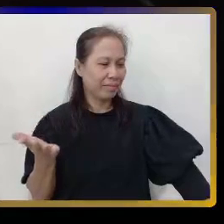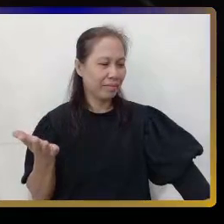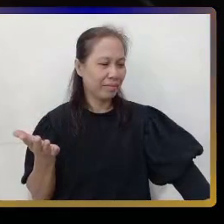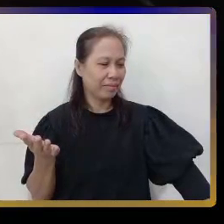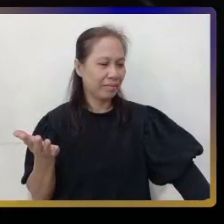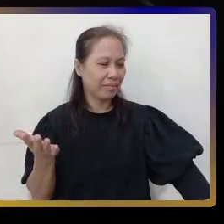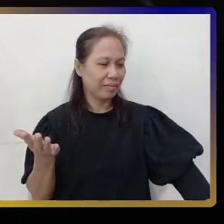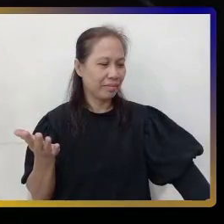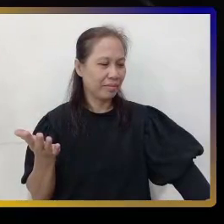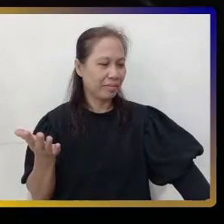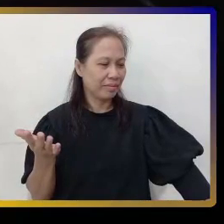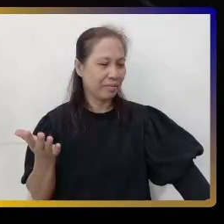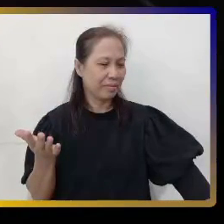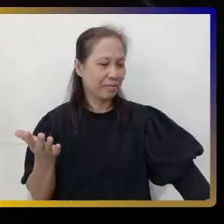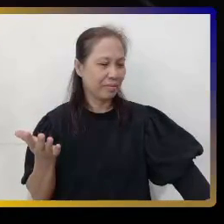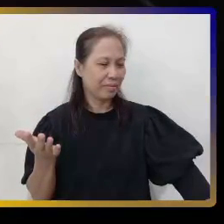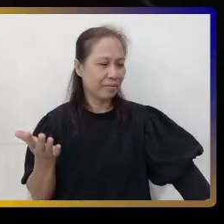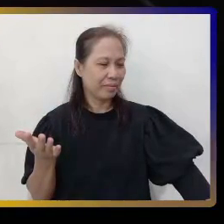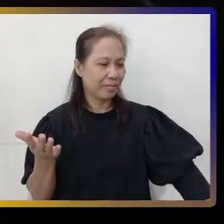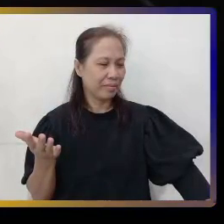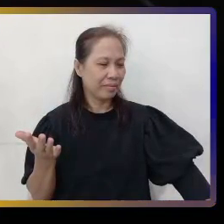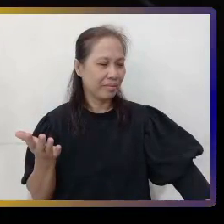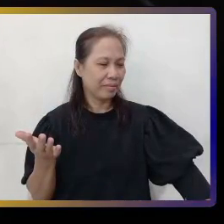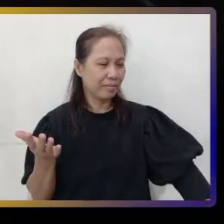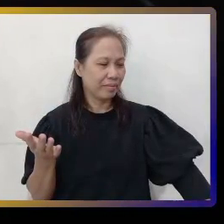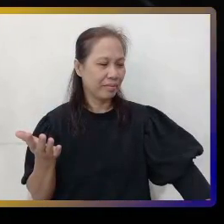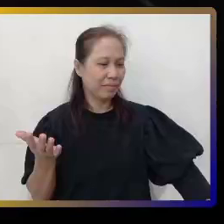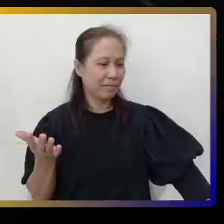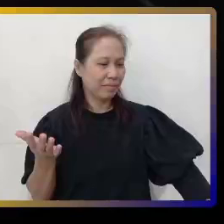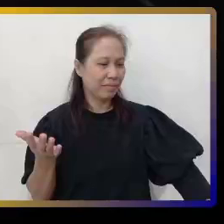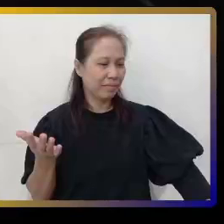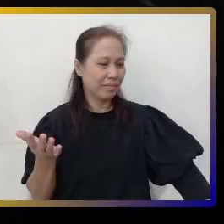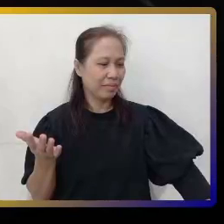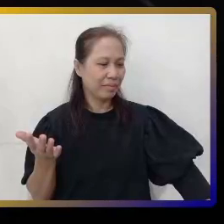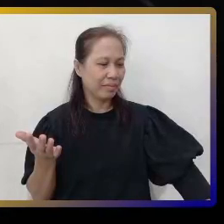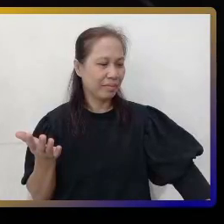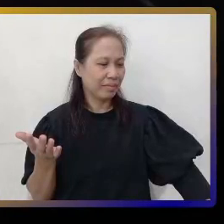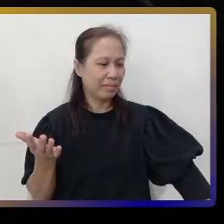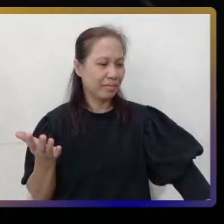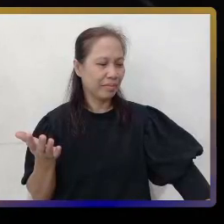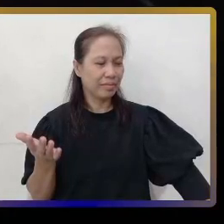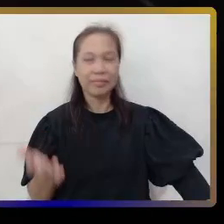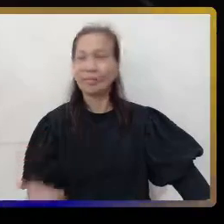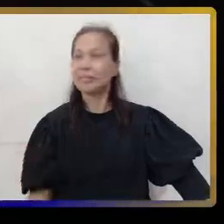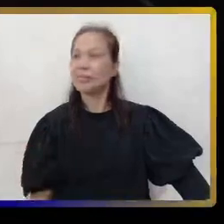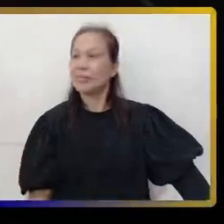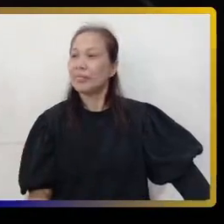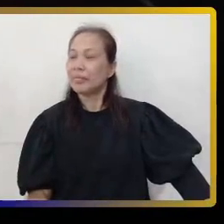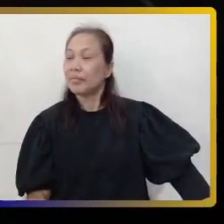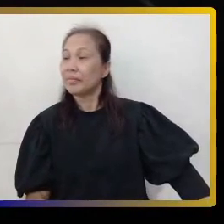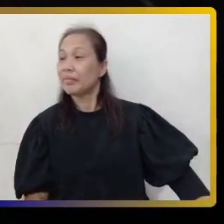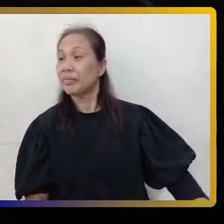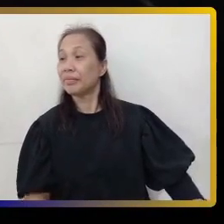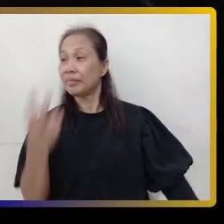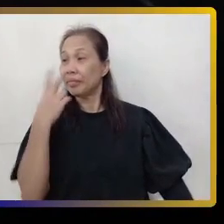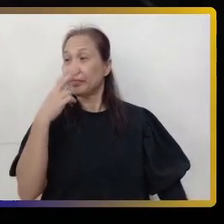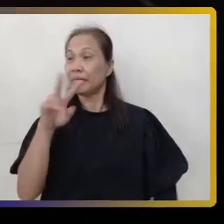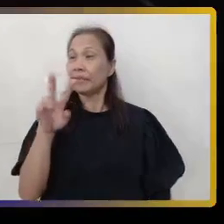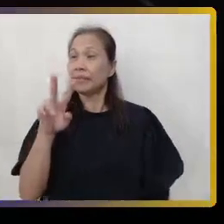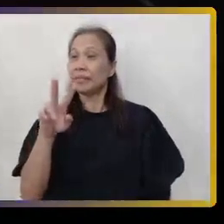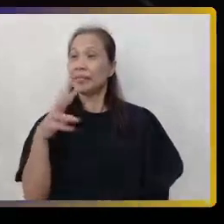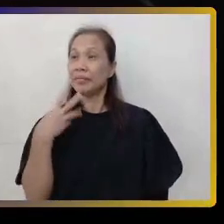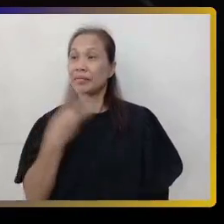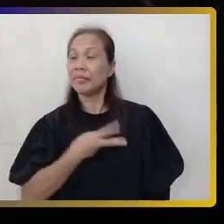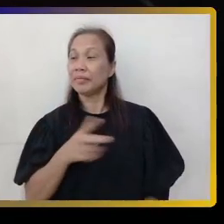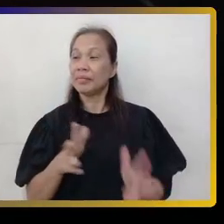offering for my name shall be great among the heen say the Lord of host verse number